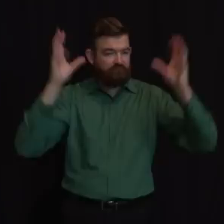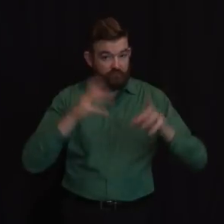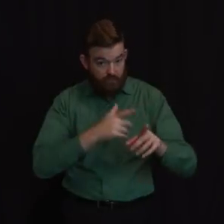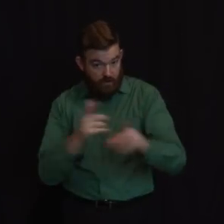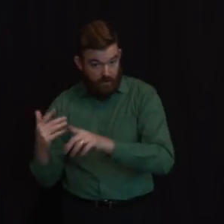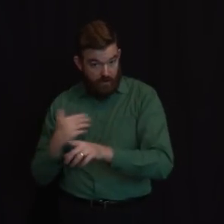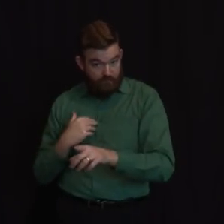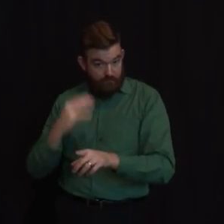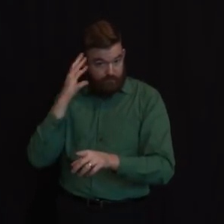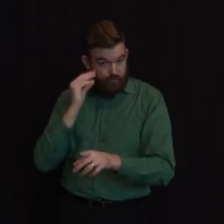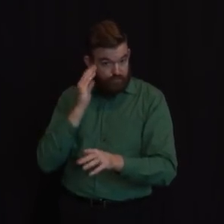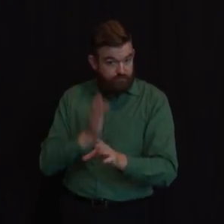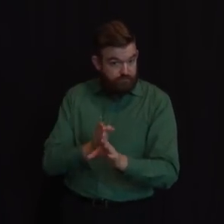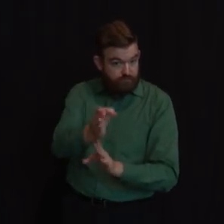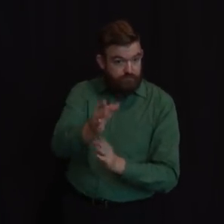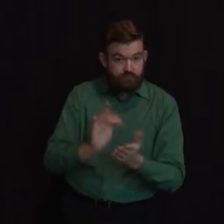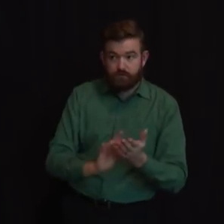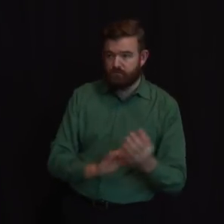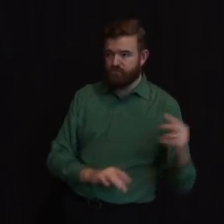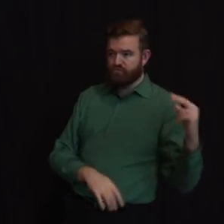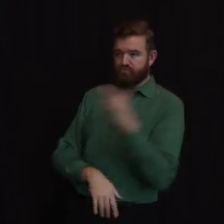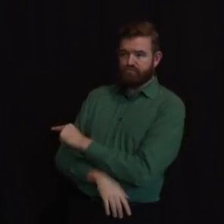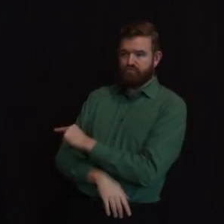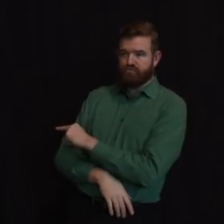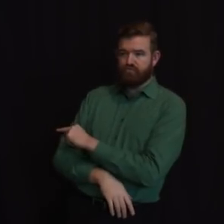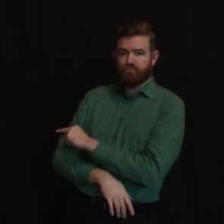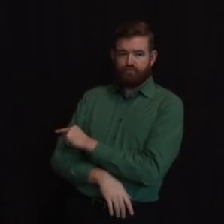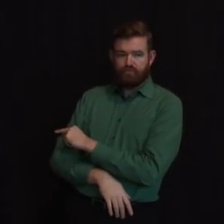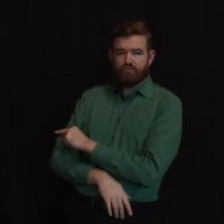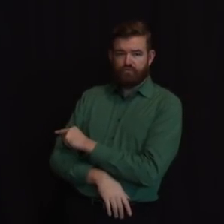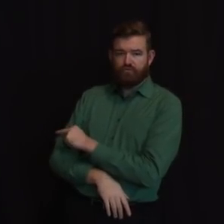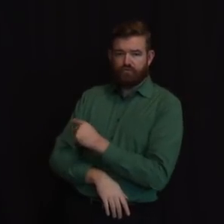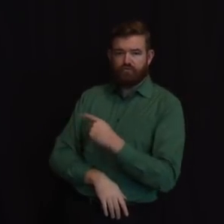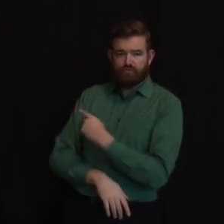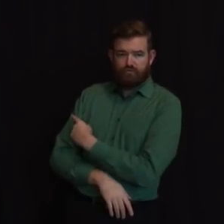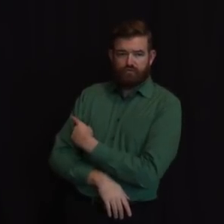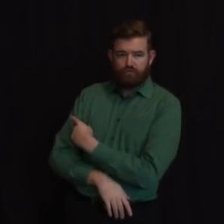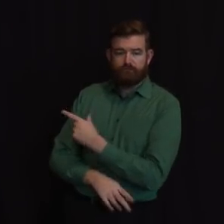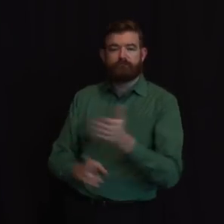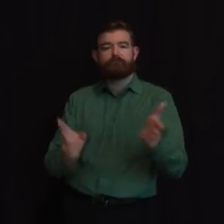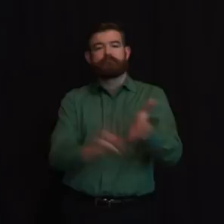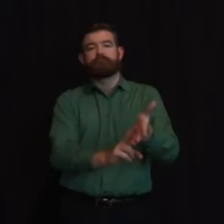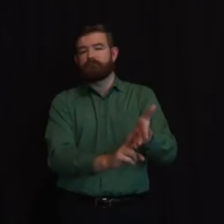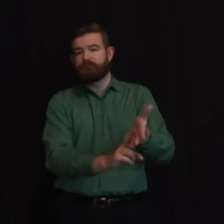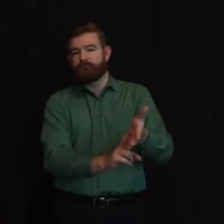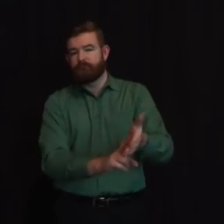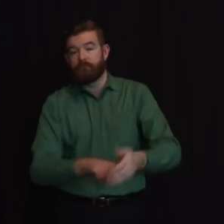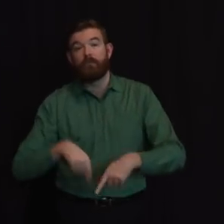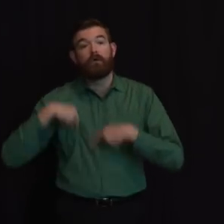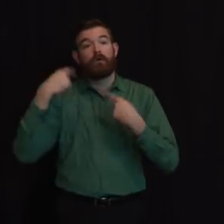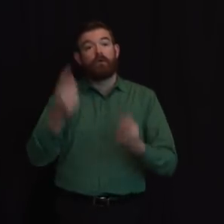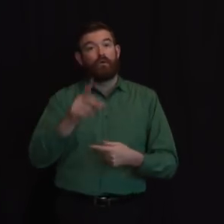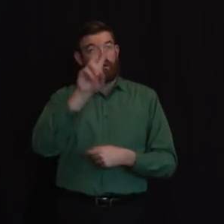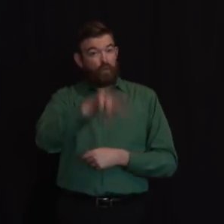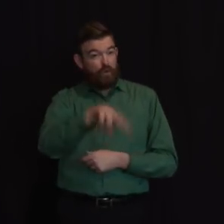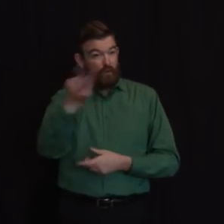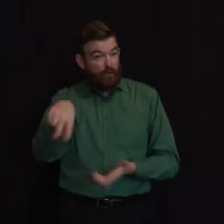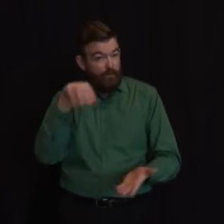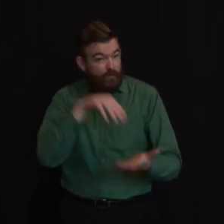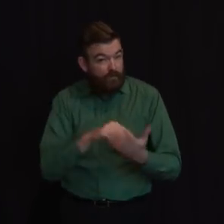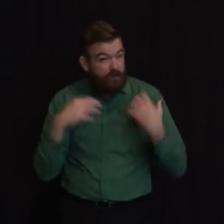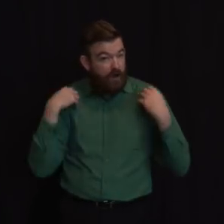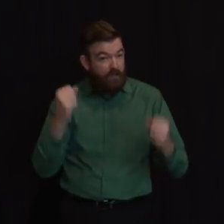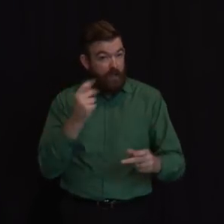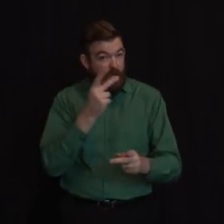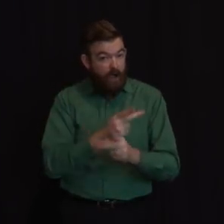covid19.nj.gov/volunteer, as you can see, to sign up. And in doing so, you'll be adding your name to the more than 22,000 healthcare workers who have volunteered